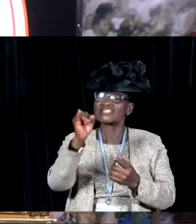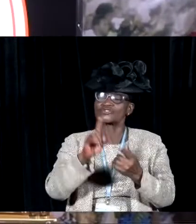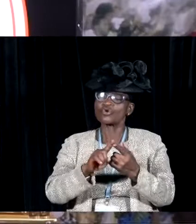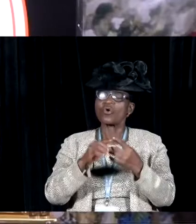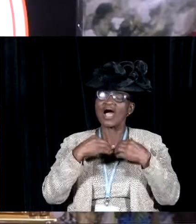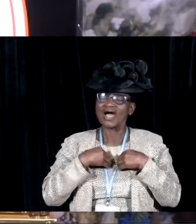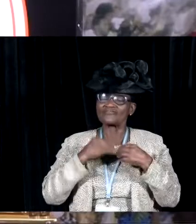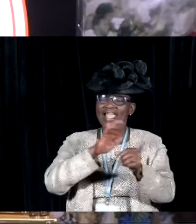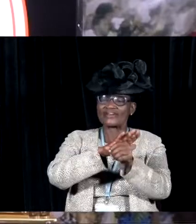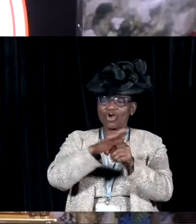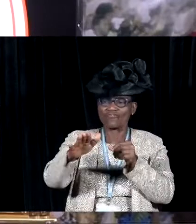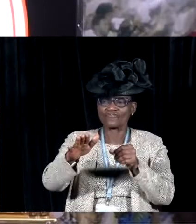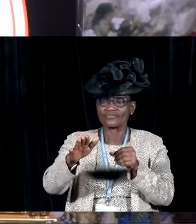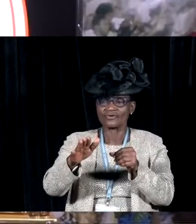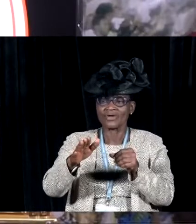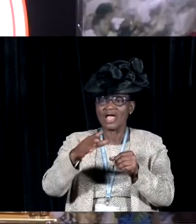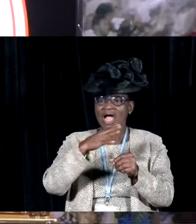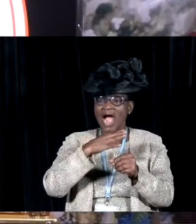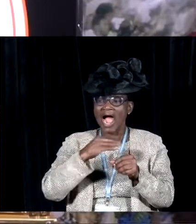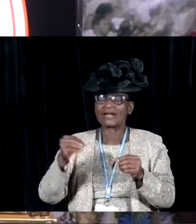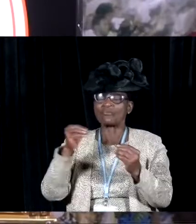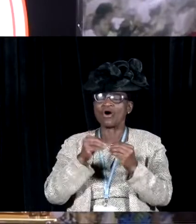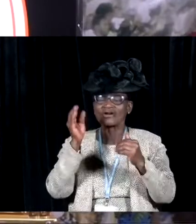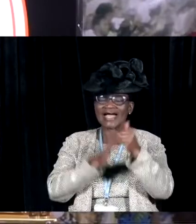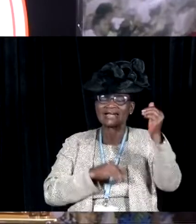enough and more than enough.